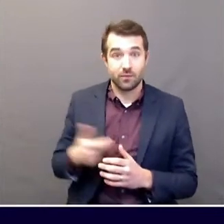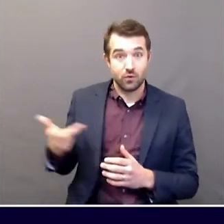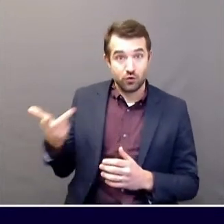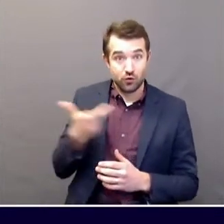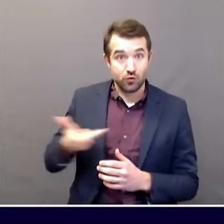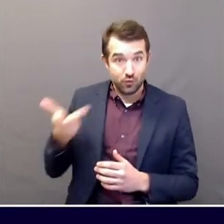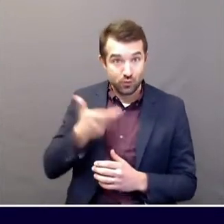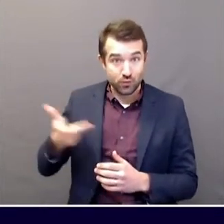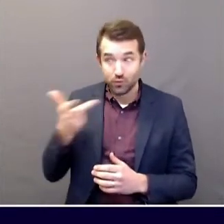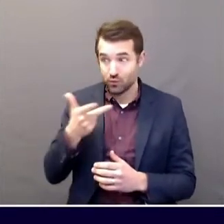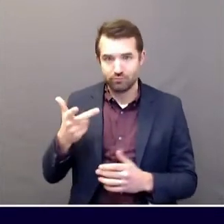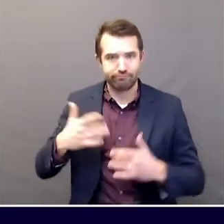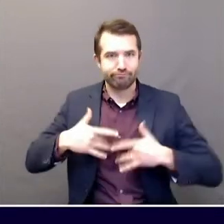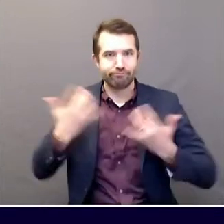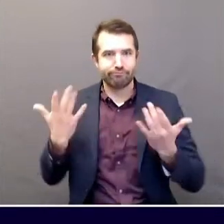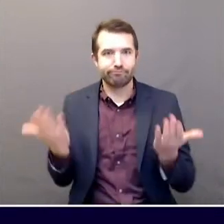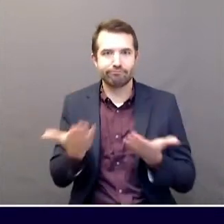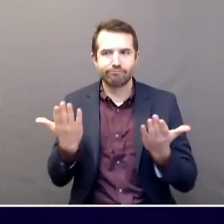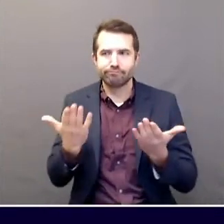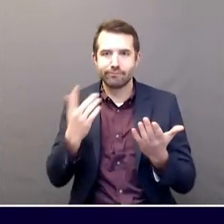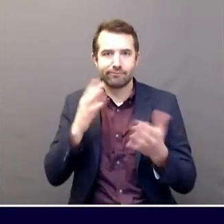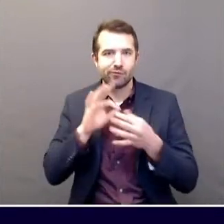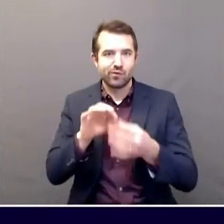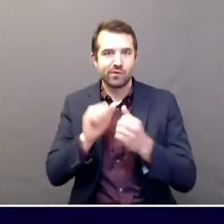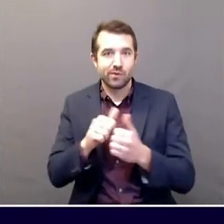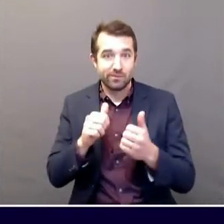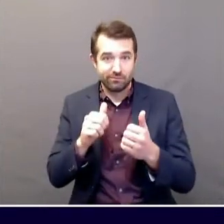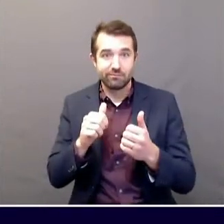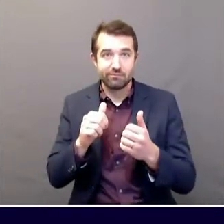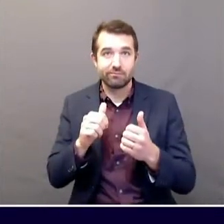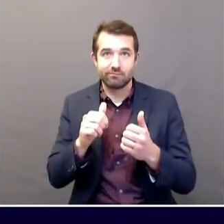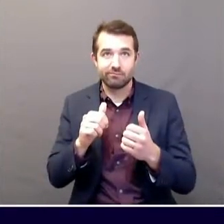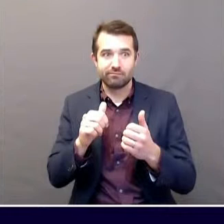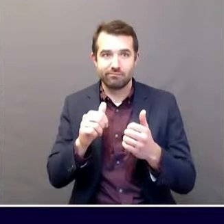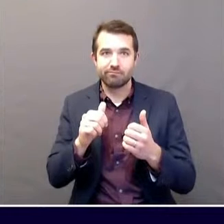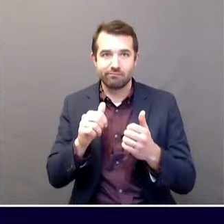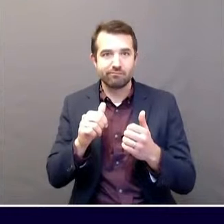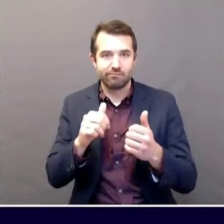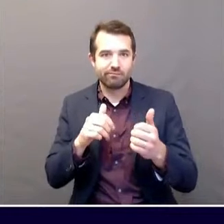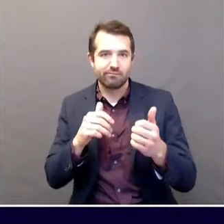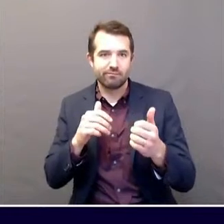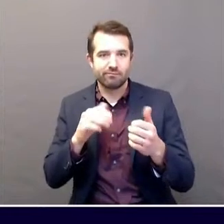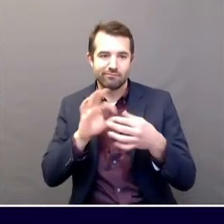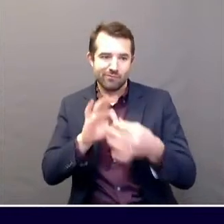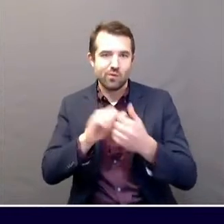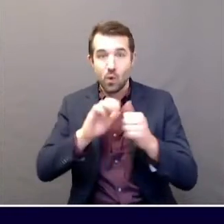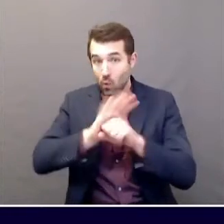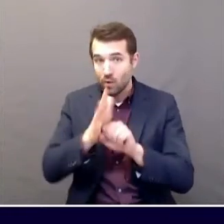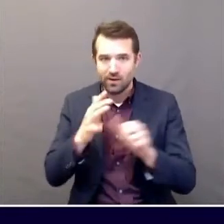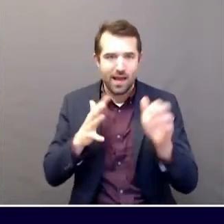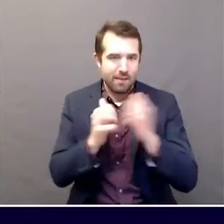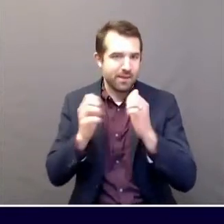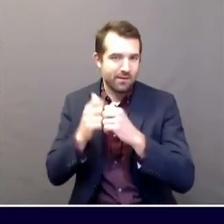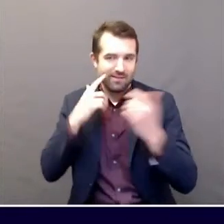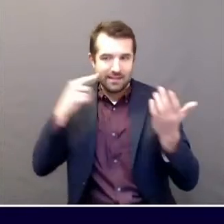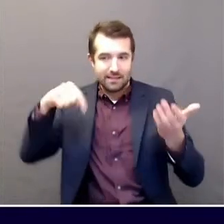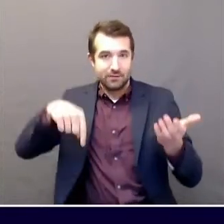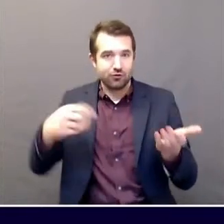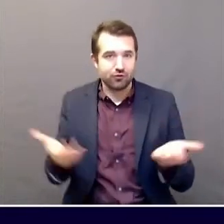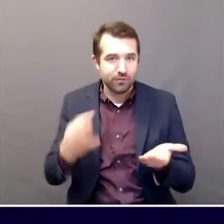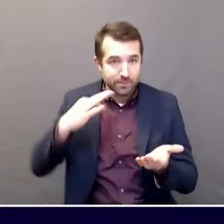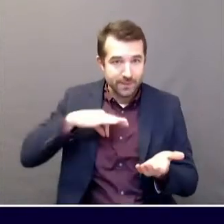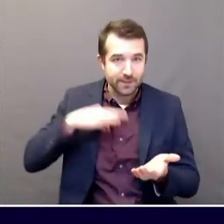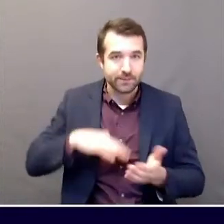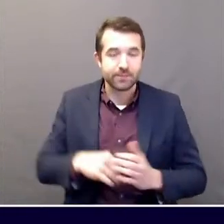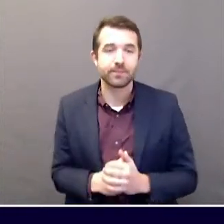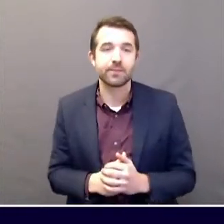are delighted to be able to be with you this afternoon to provide you an update on where we stand with respect to COVID-19 across the state of Maine